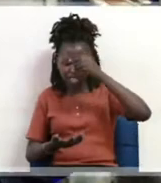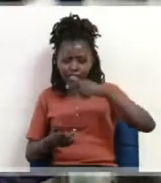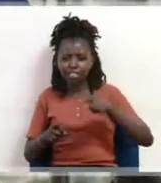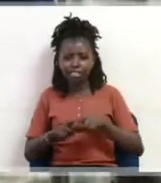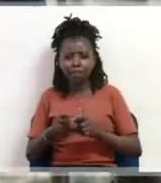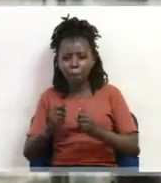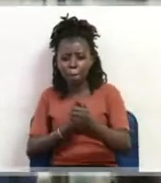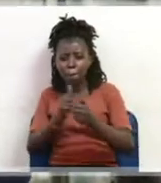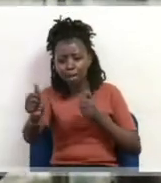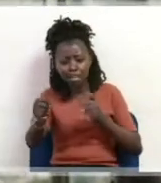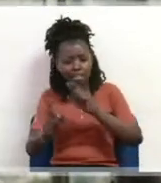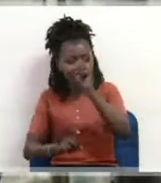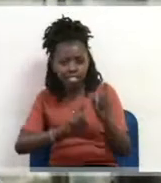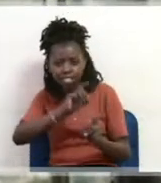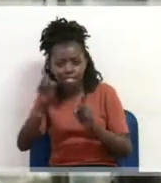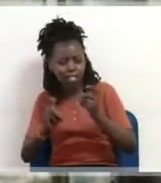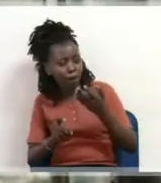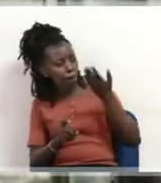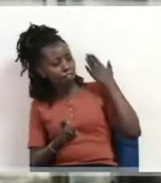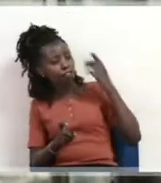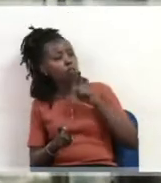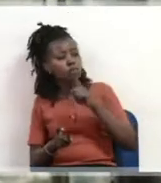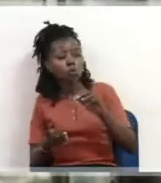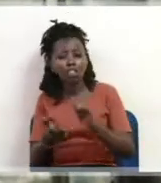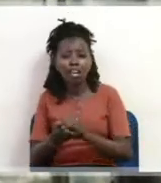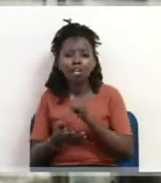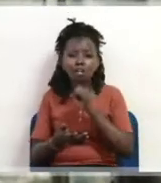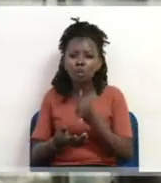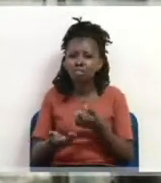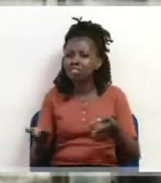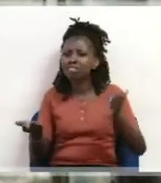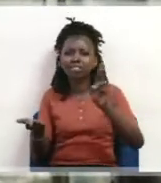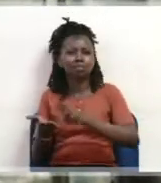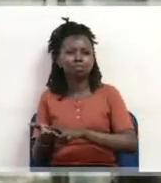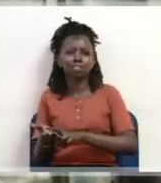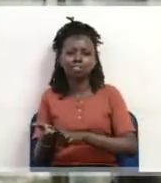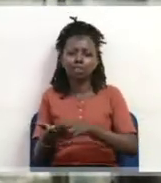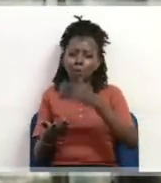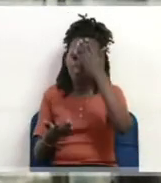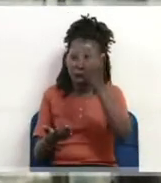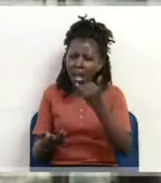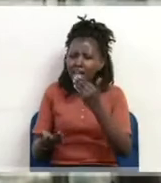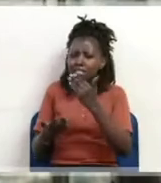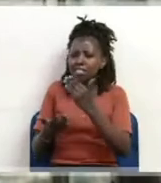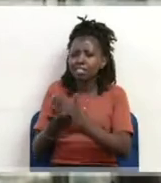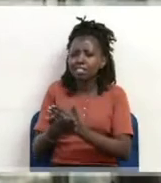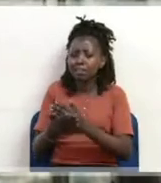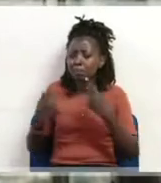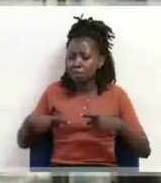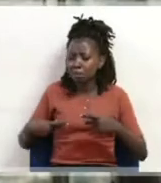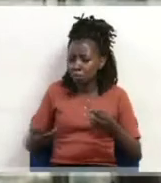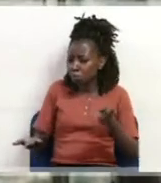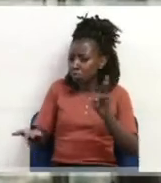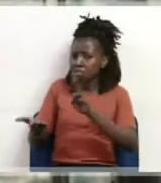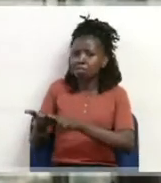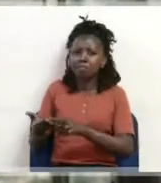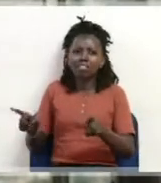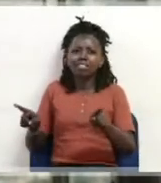so that I don't repeat it at 2021. Because there are some of you who are repeating the sins